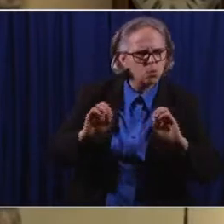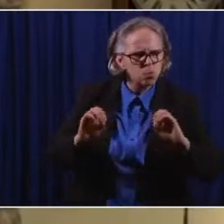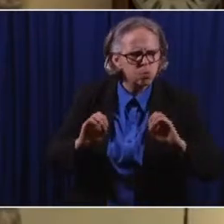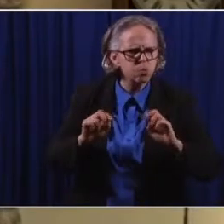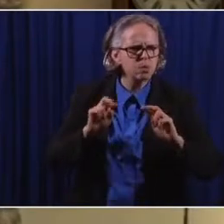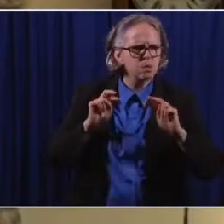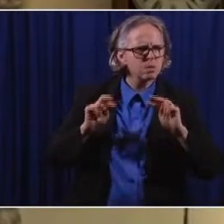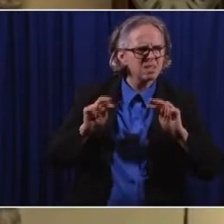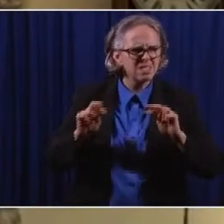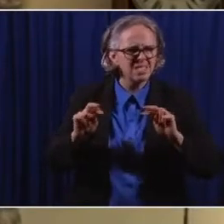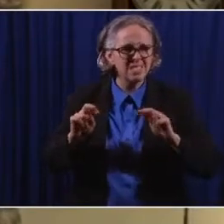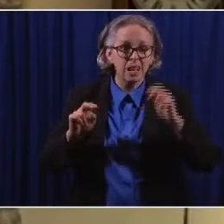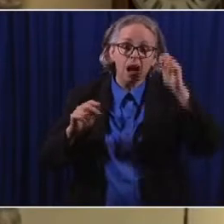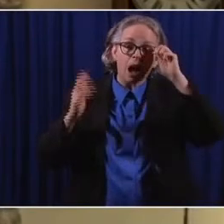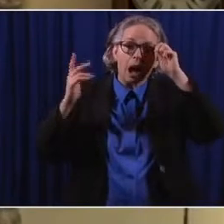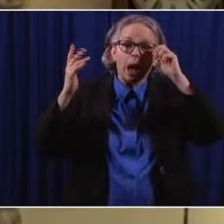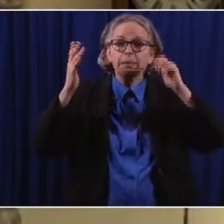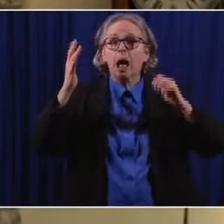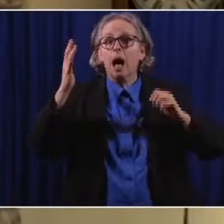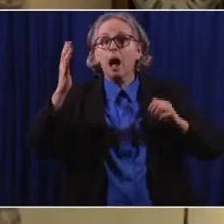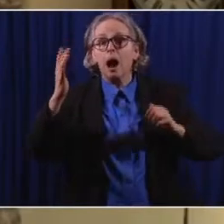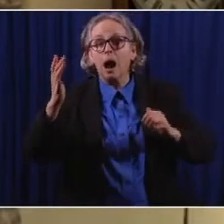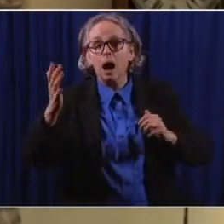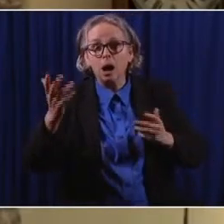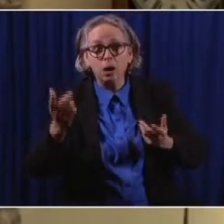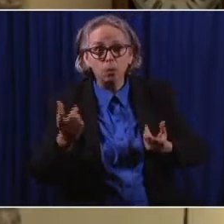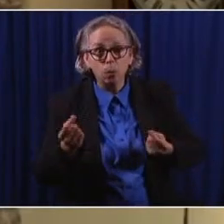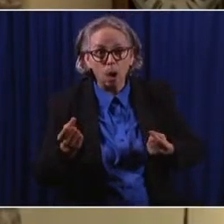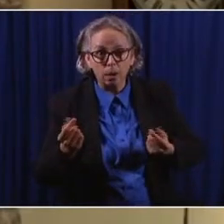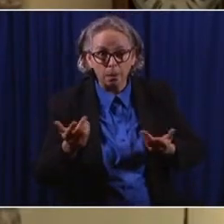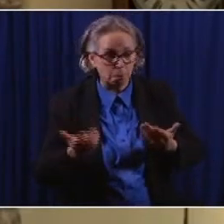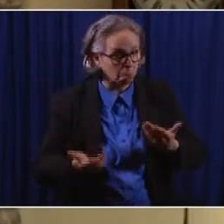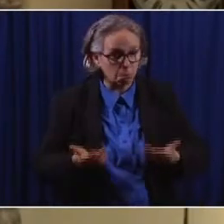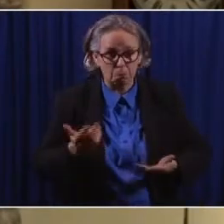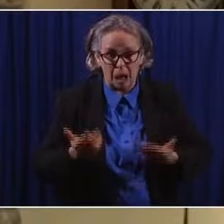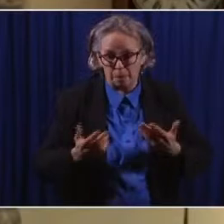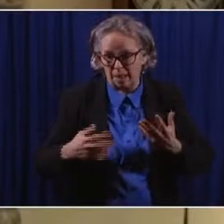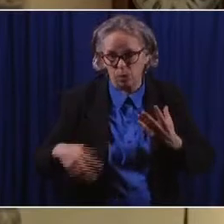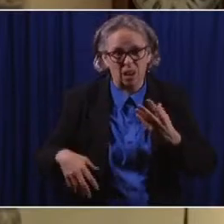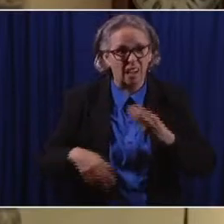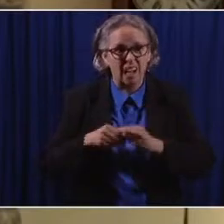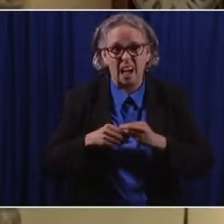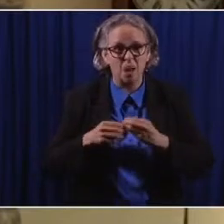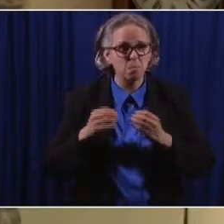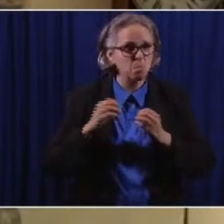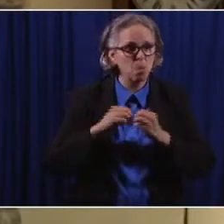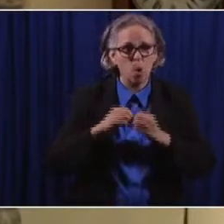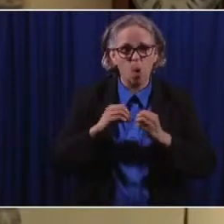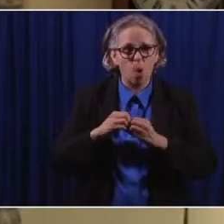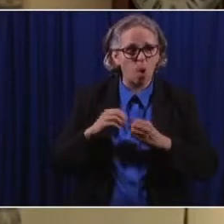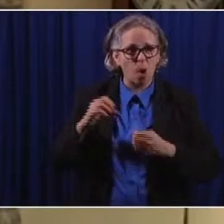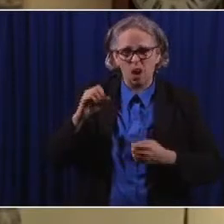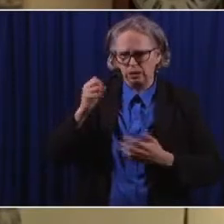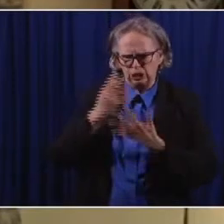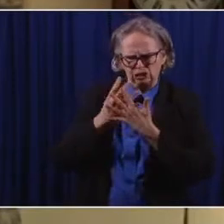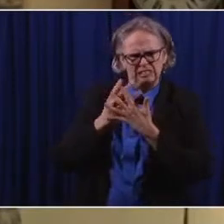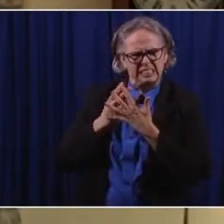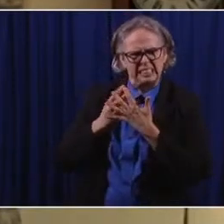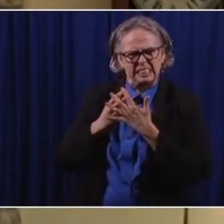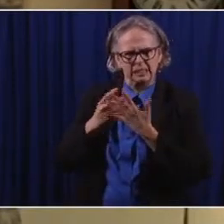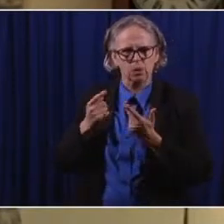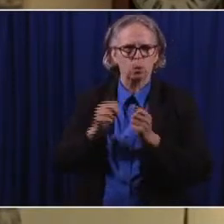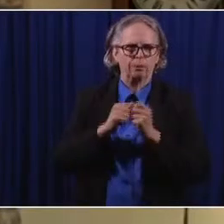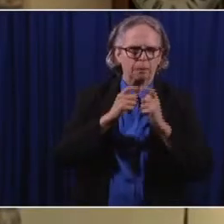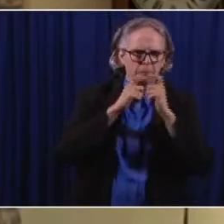place where we, in addition to the normal screenings that we have in effect, wearing masks and those